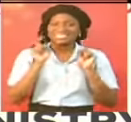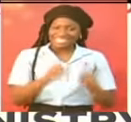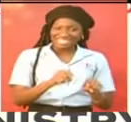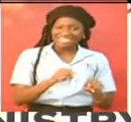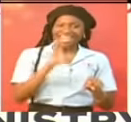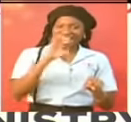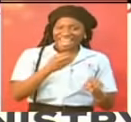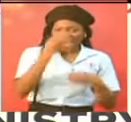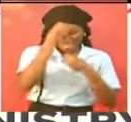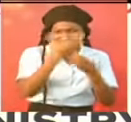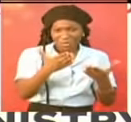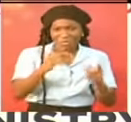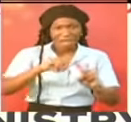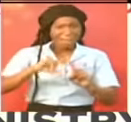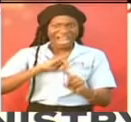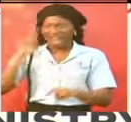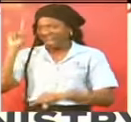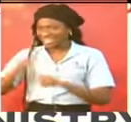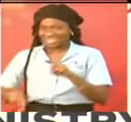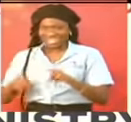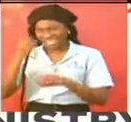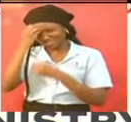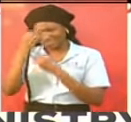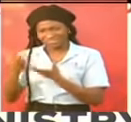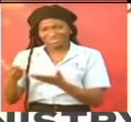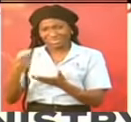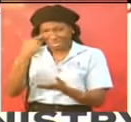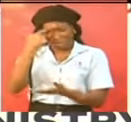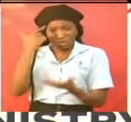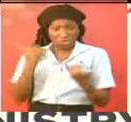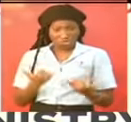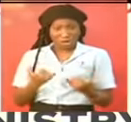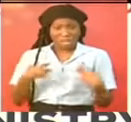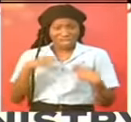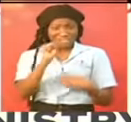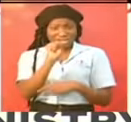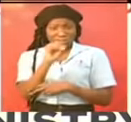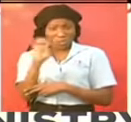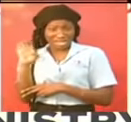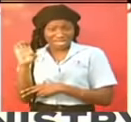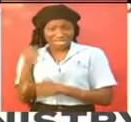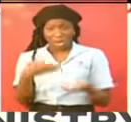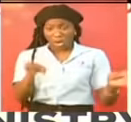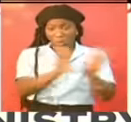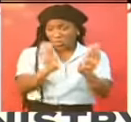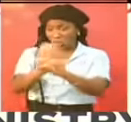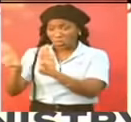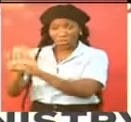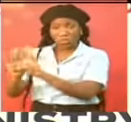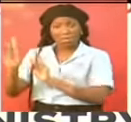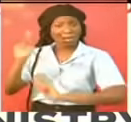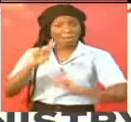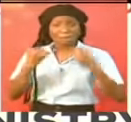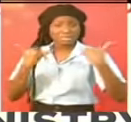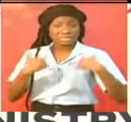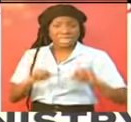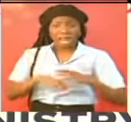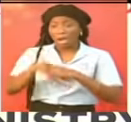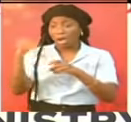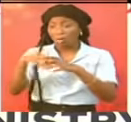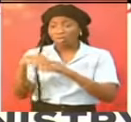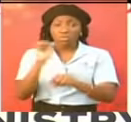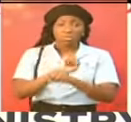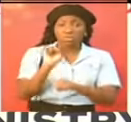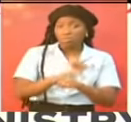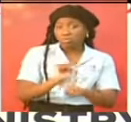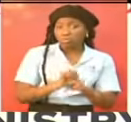movement, there was still a significant amount of movement within the population. If you look at the decrease in movement for last year, when